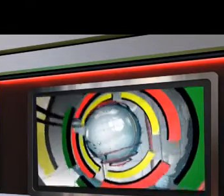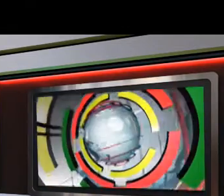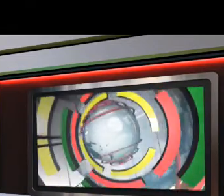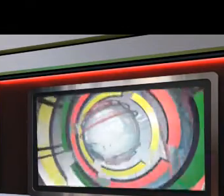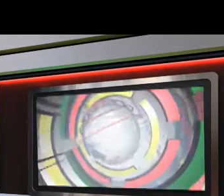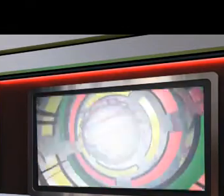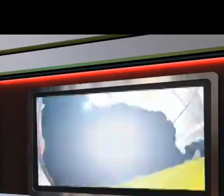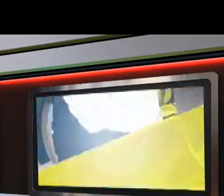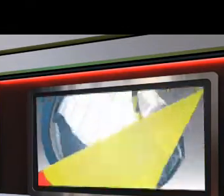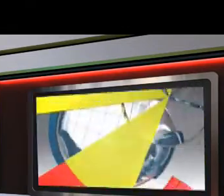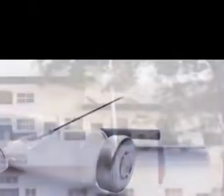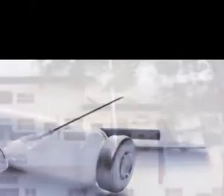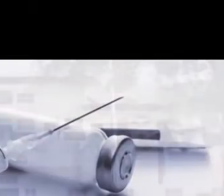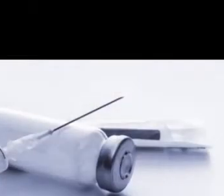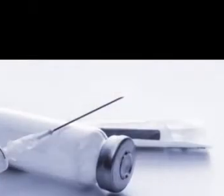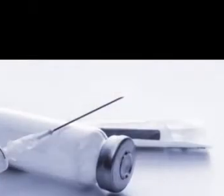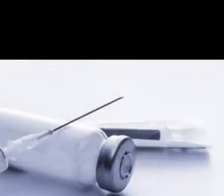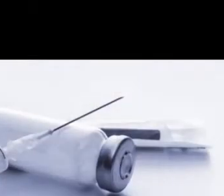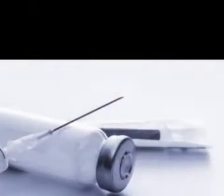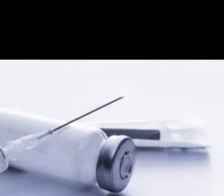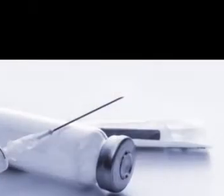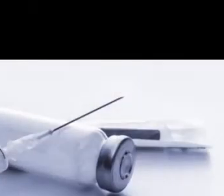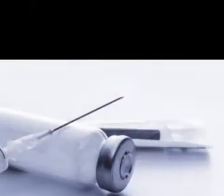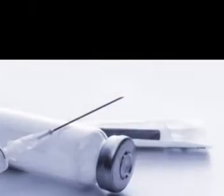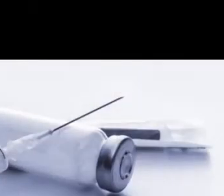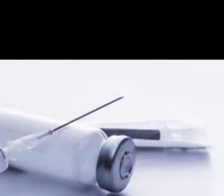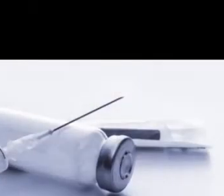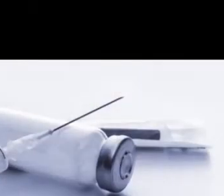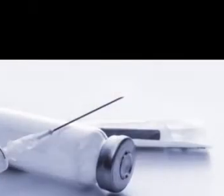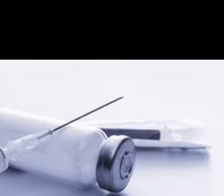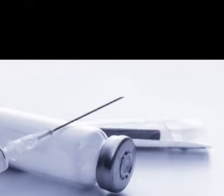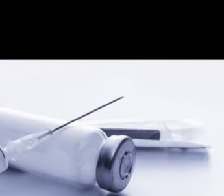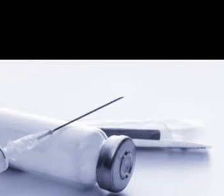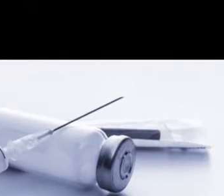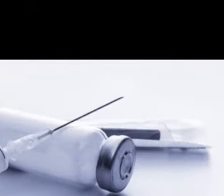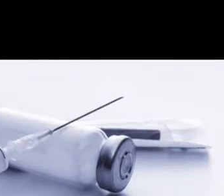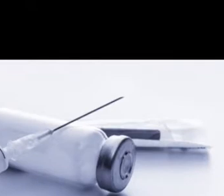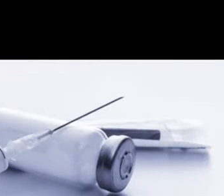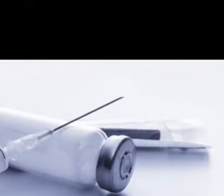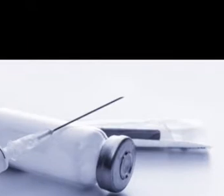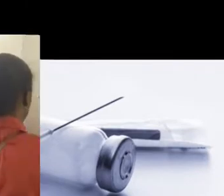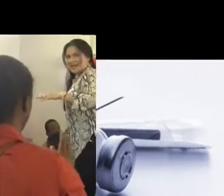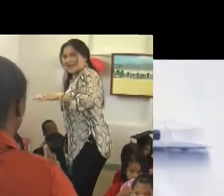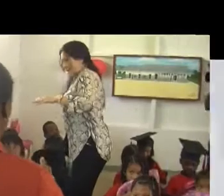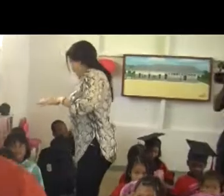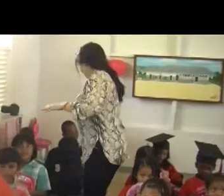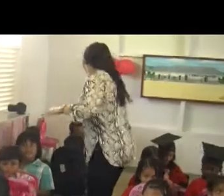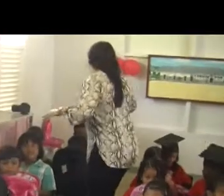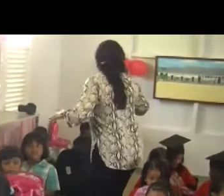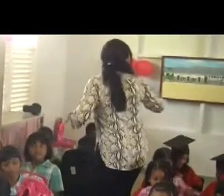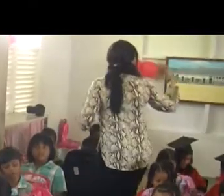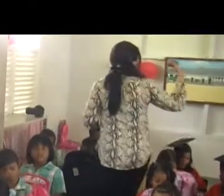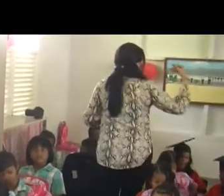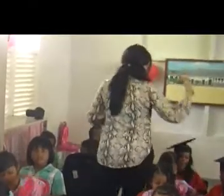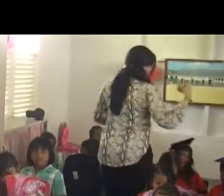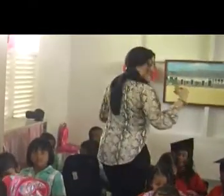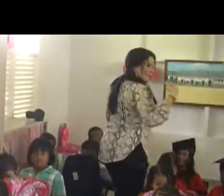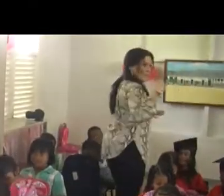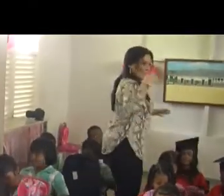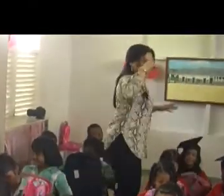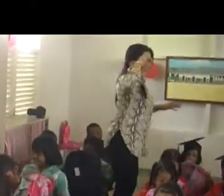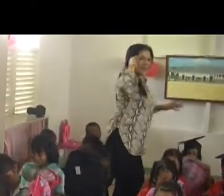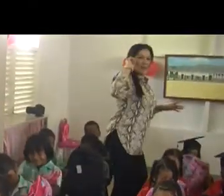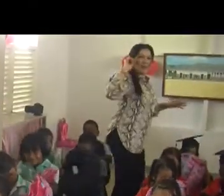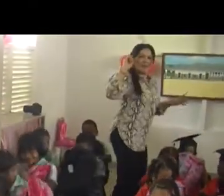Welcome. In the news, National Children's Vaccination Program can proceed. More than 2,000 school